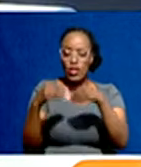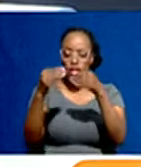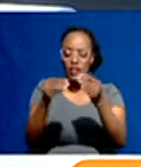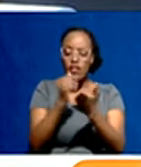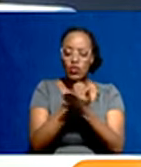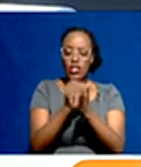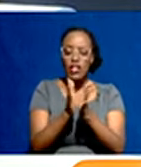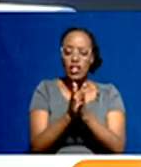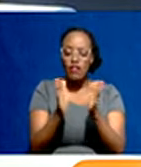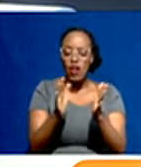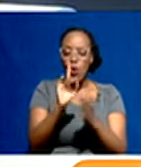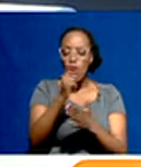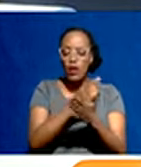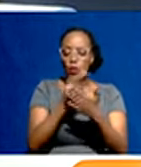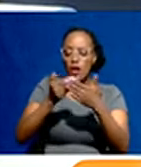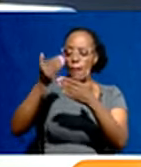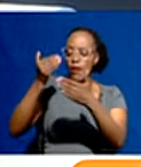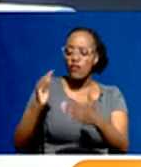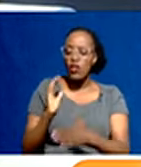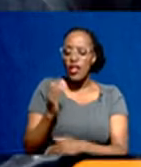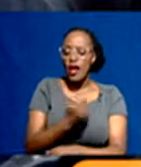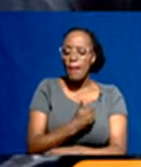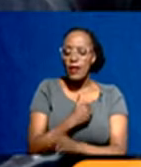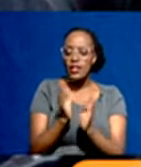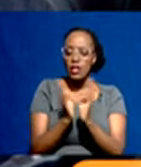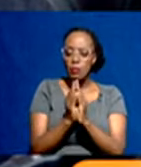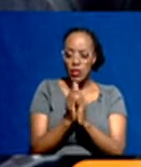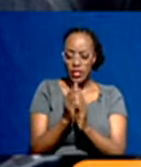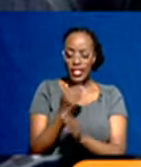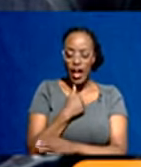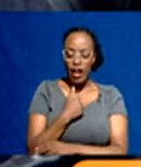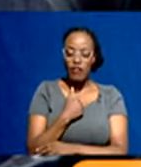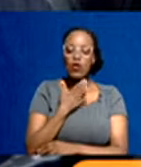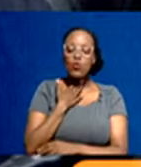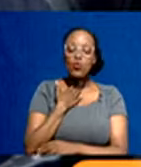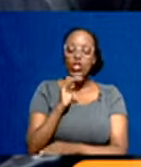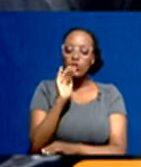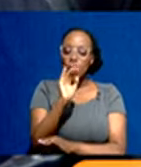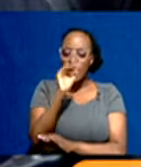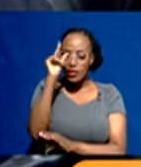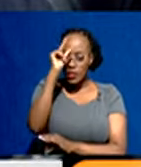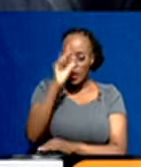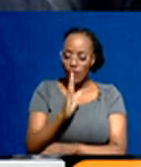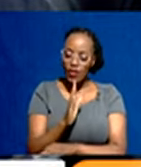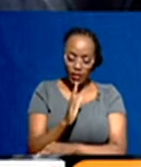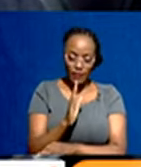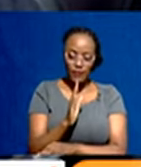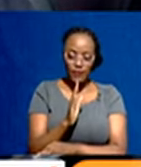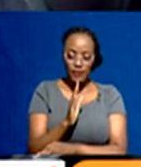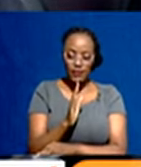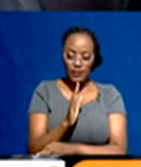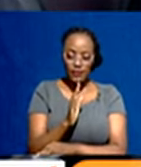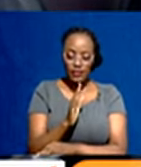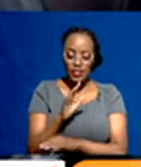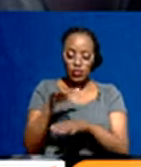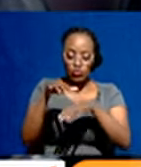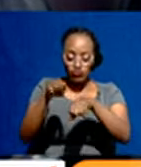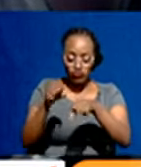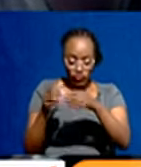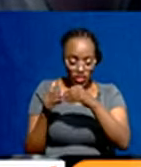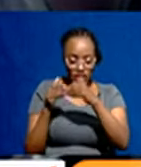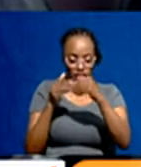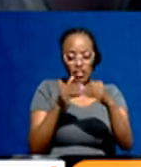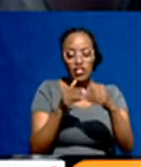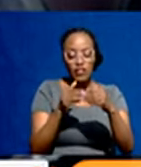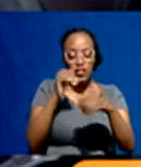Auditor General a week before the committee sitting. I want to urge the governor to take leadership